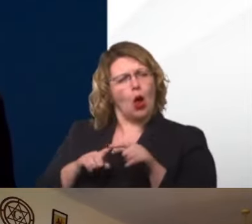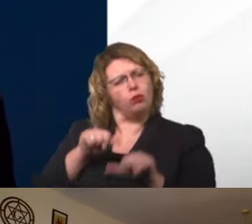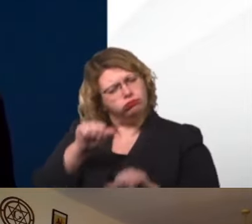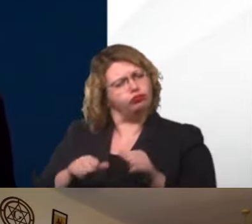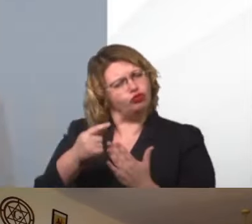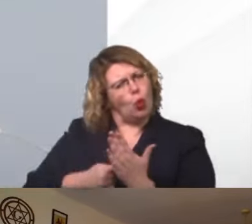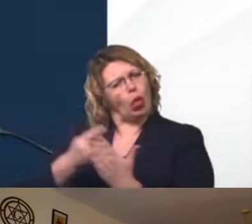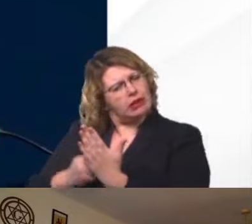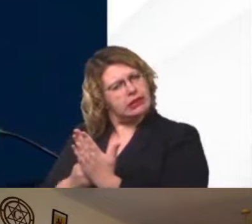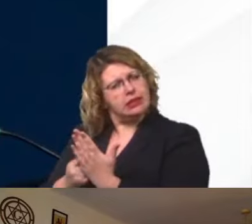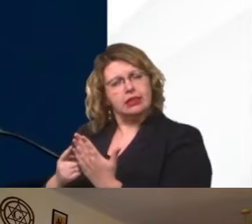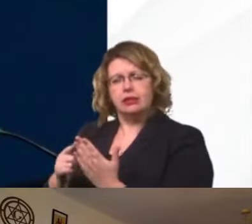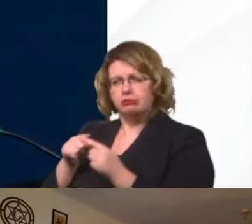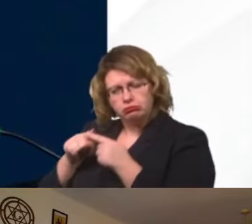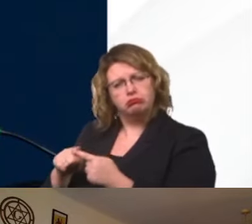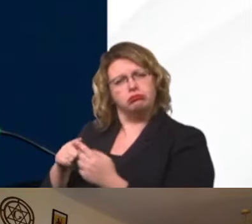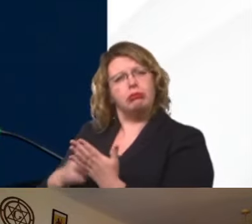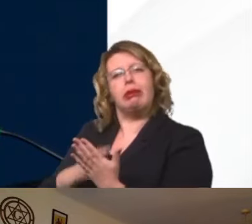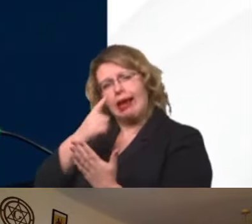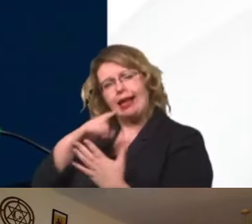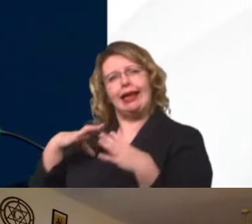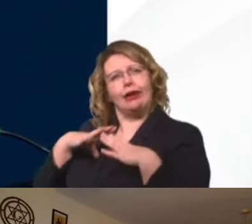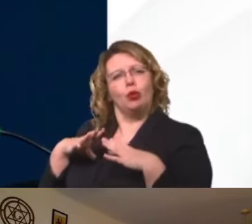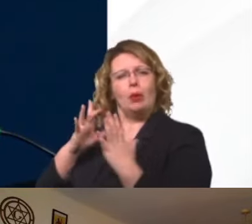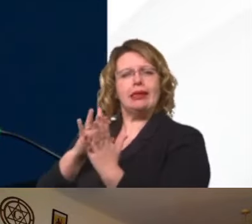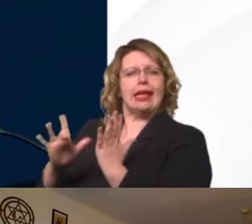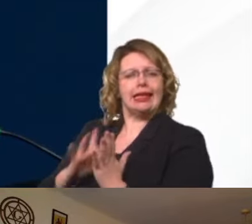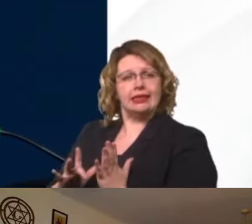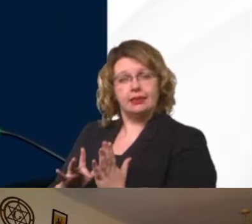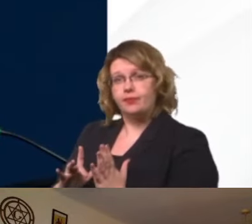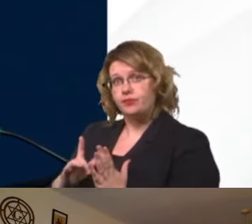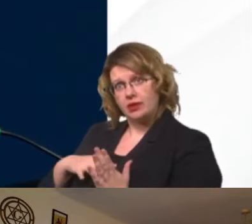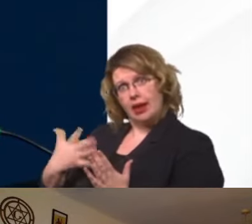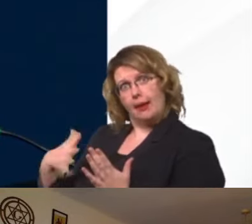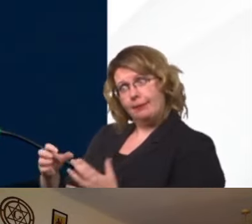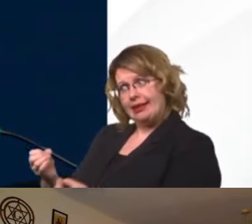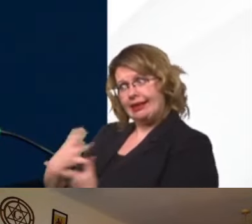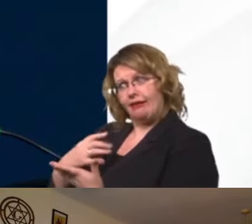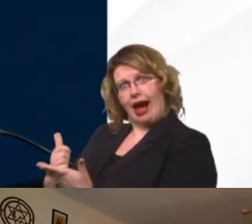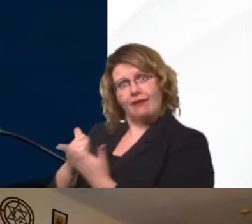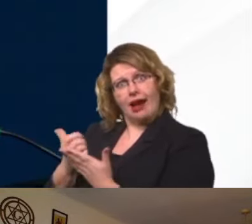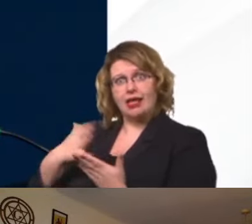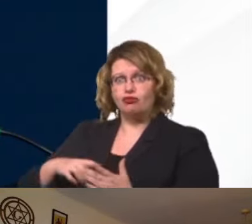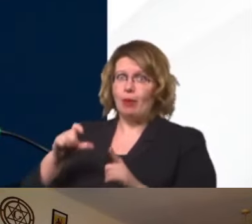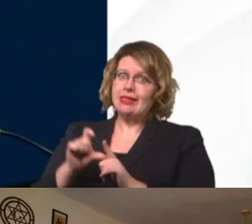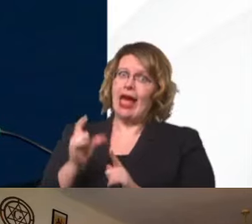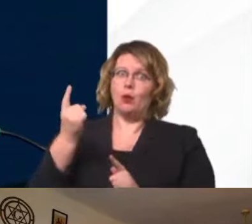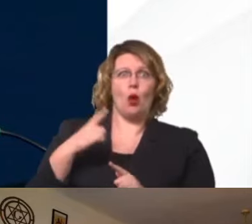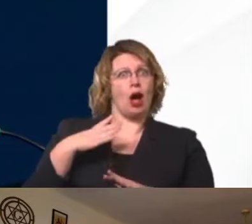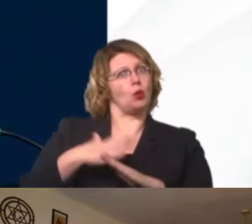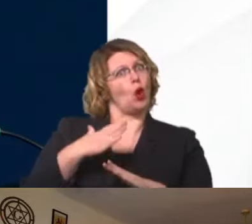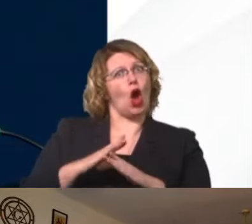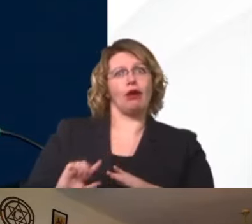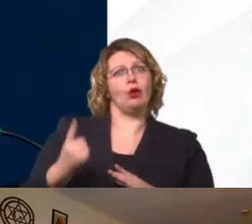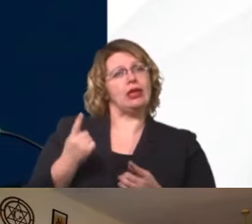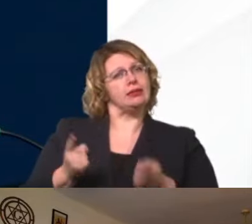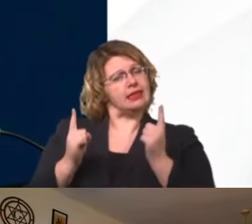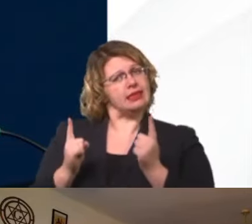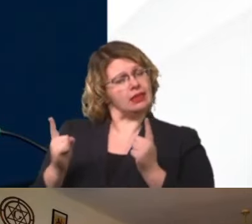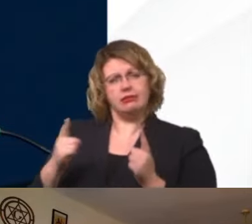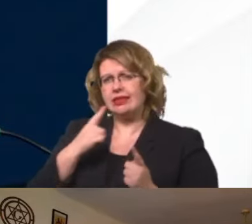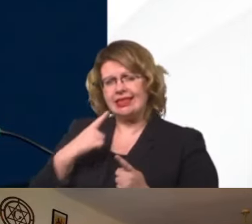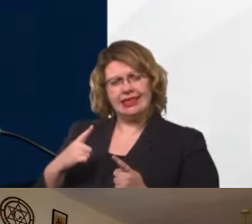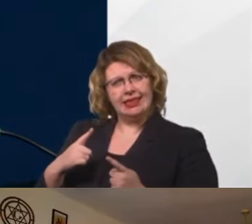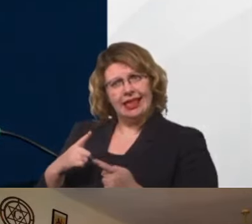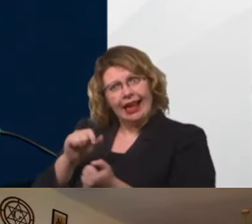messages. In line with the advice I'd always been given since my first day in government, probably was not to